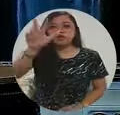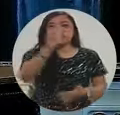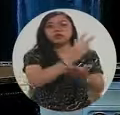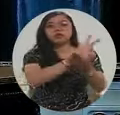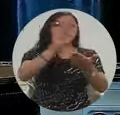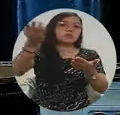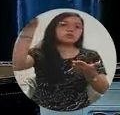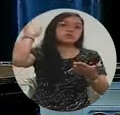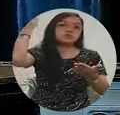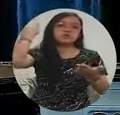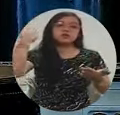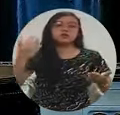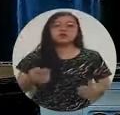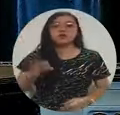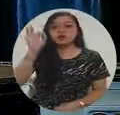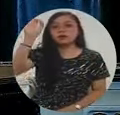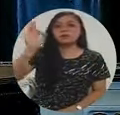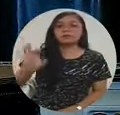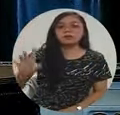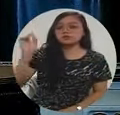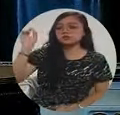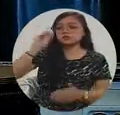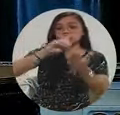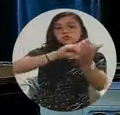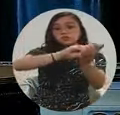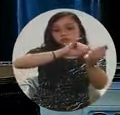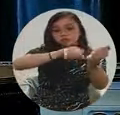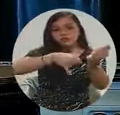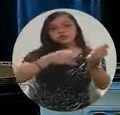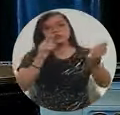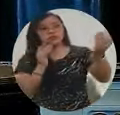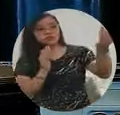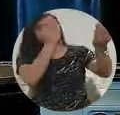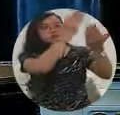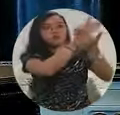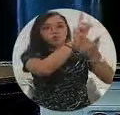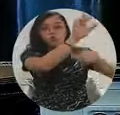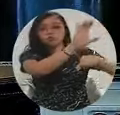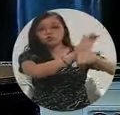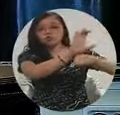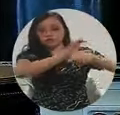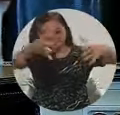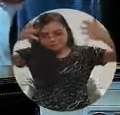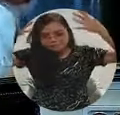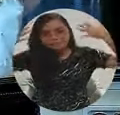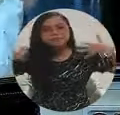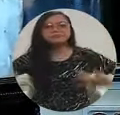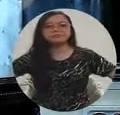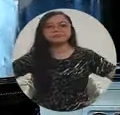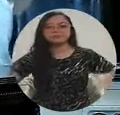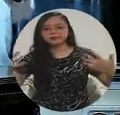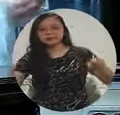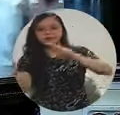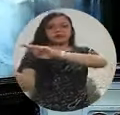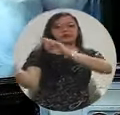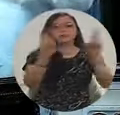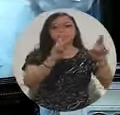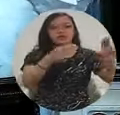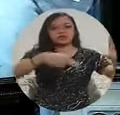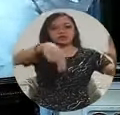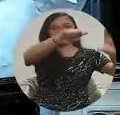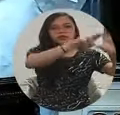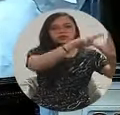3 weeks ago, I was in a hurry coming to church. So I put on my shirt and I went to the van. I was